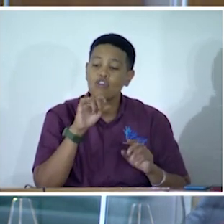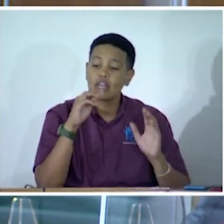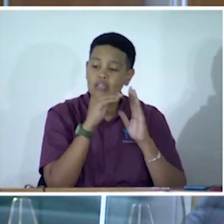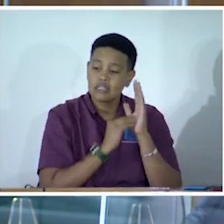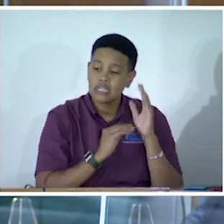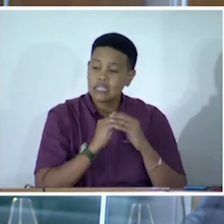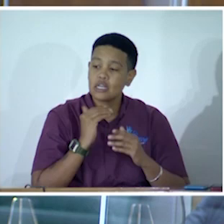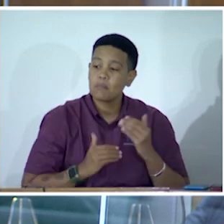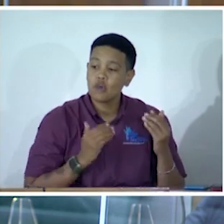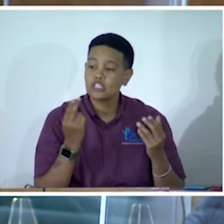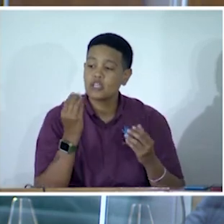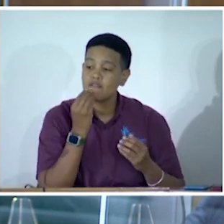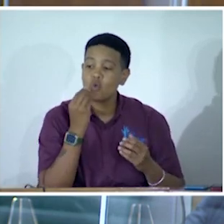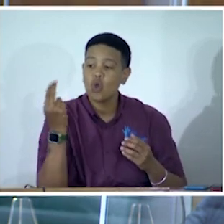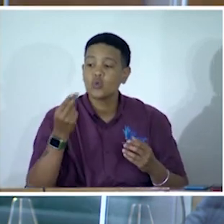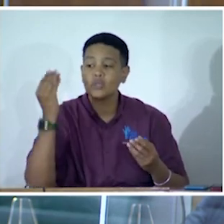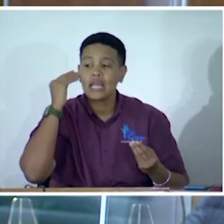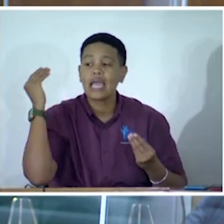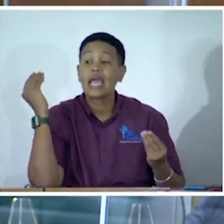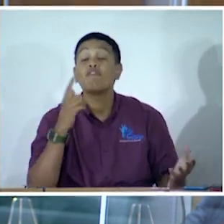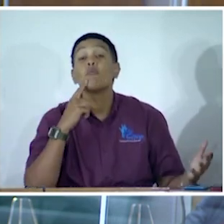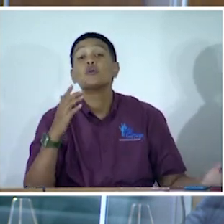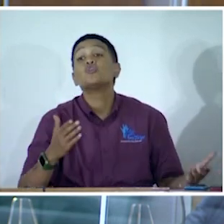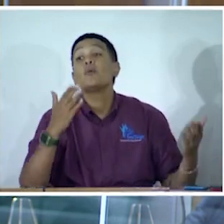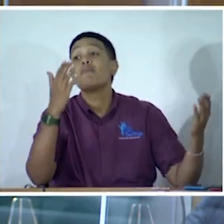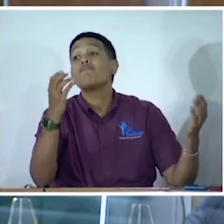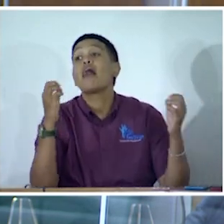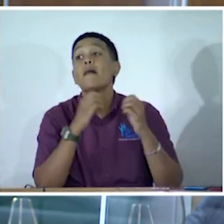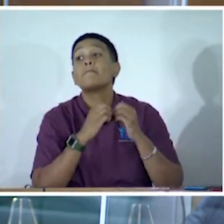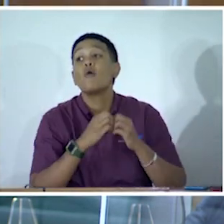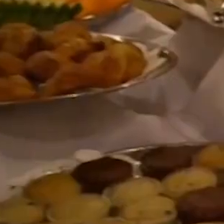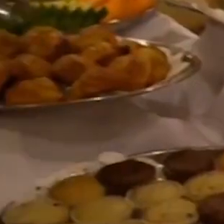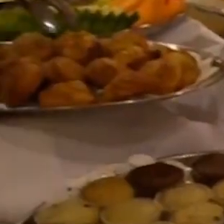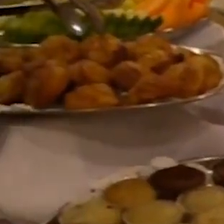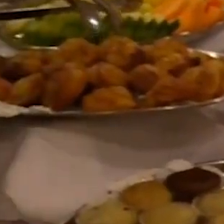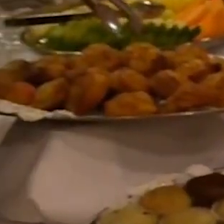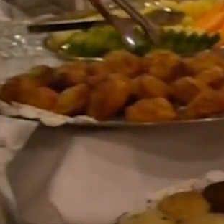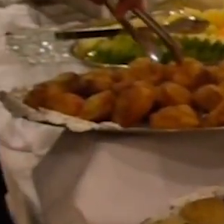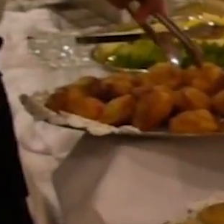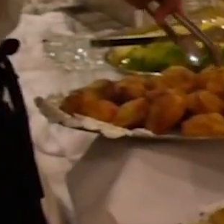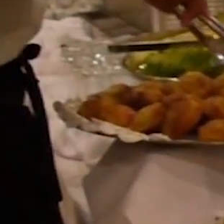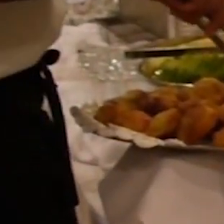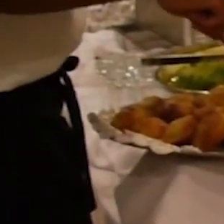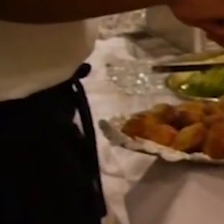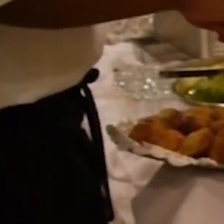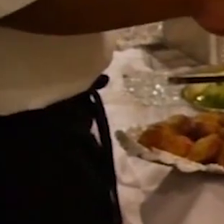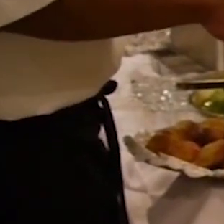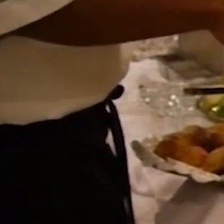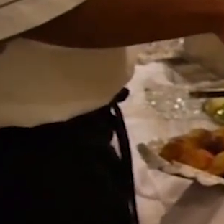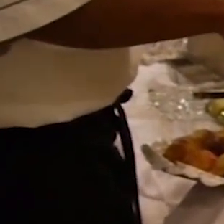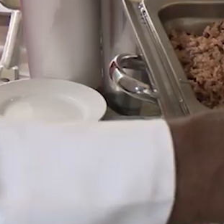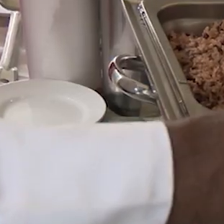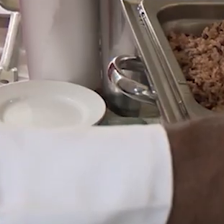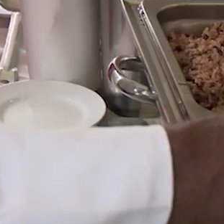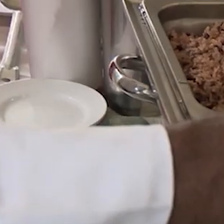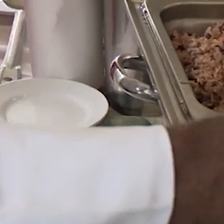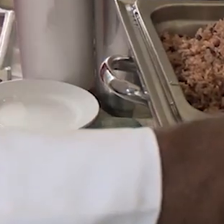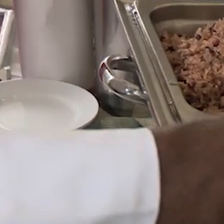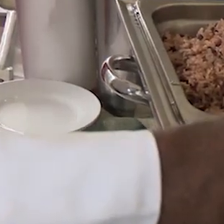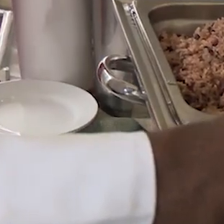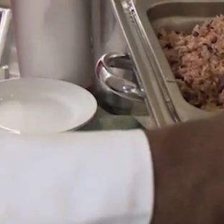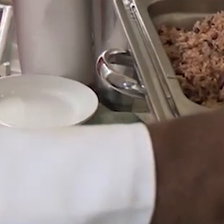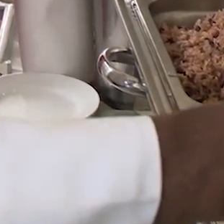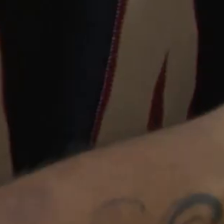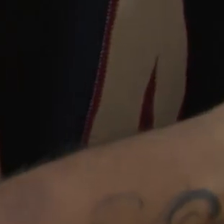seek to use this information to provide greater consumer awareness. We have commissioned studies on